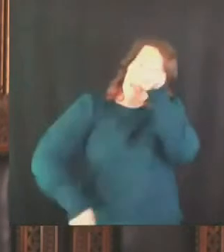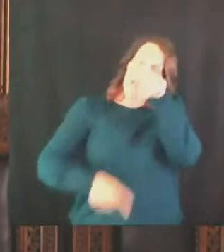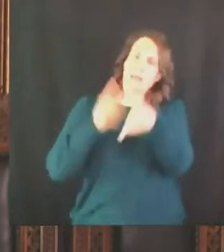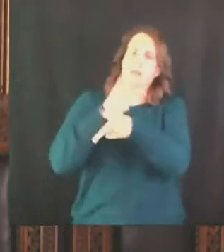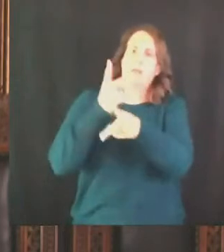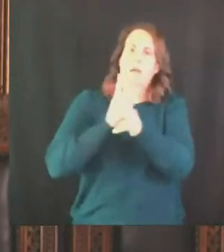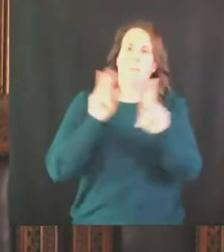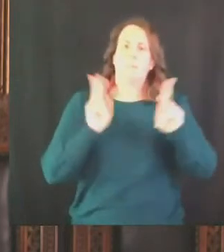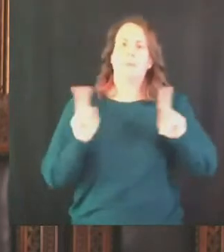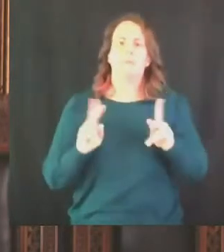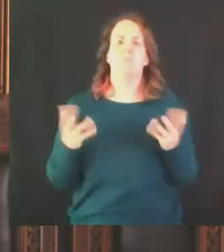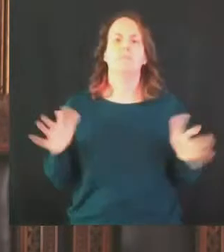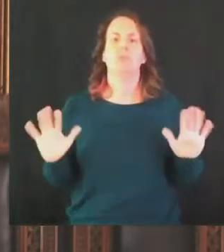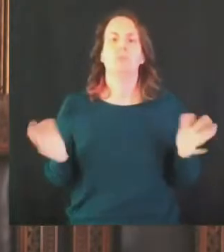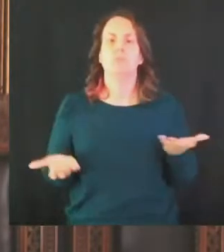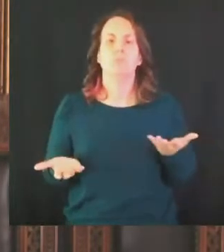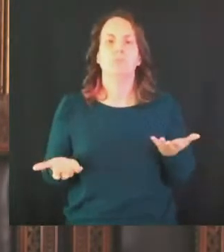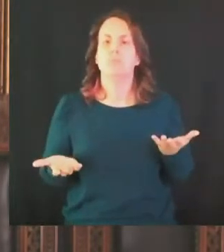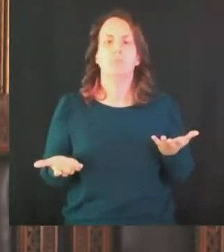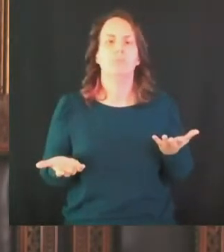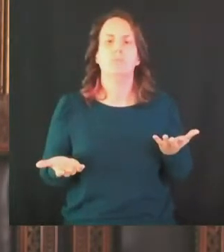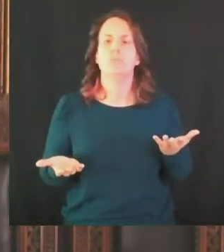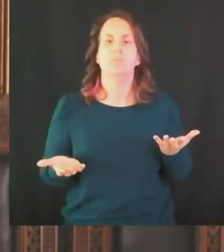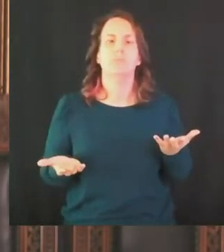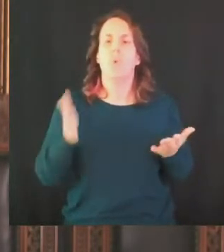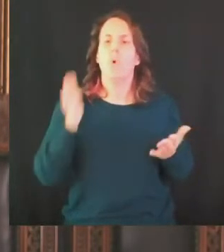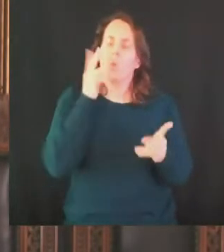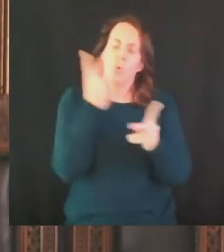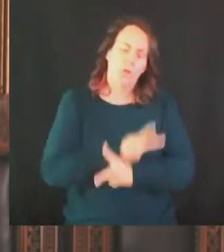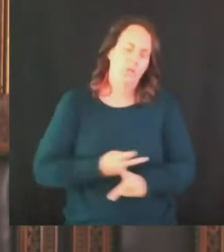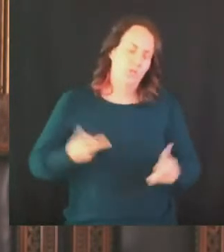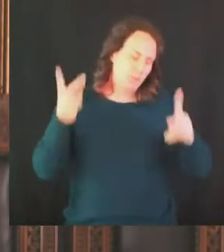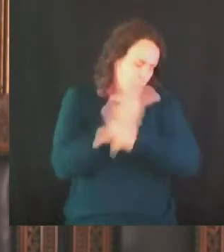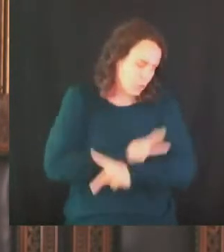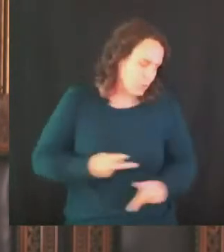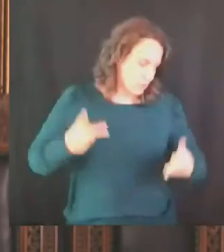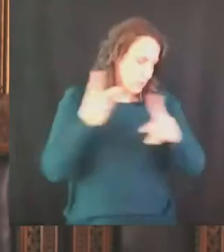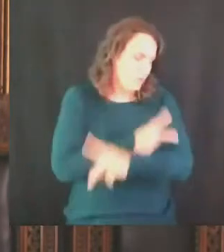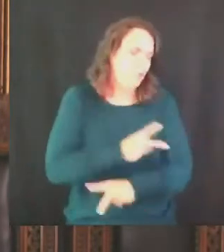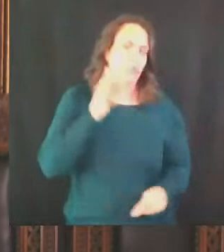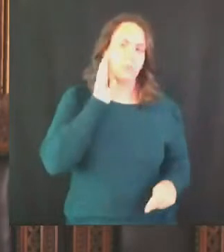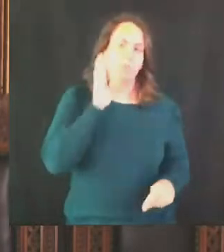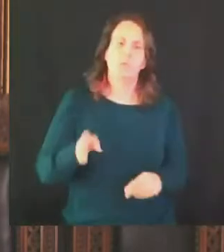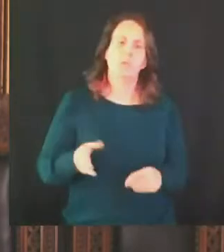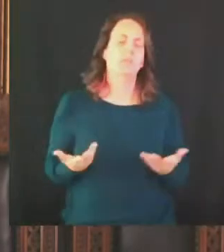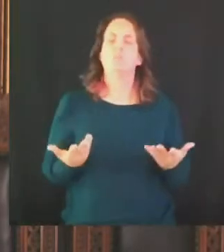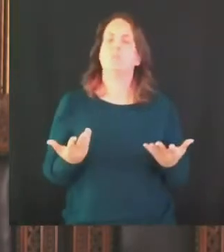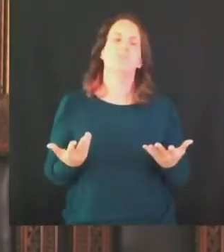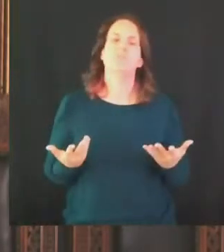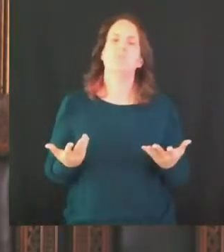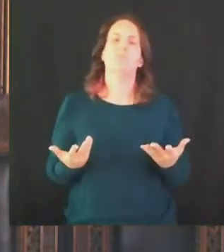So we need people to respond in the best way possible, the best Wisconsin way possible.